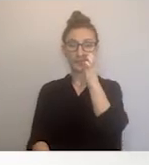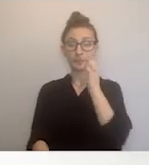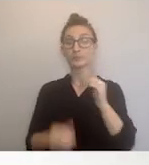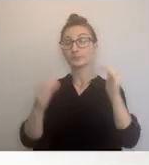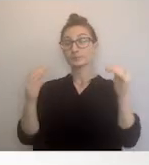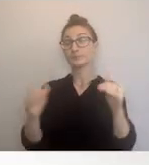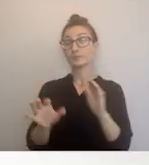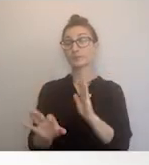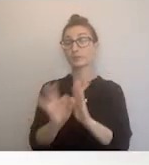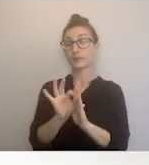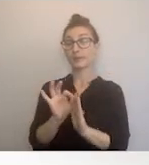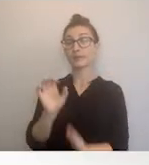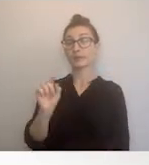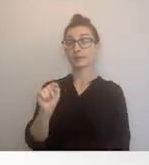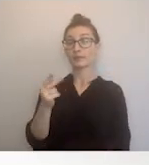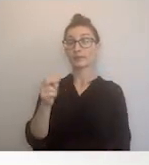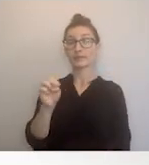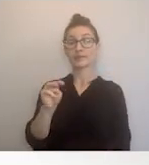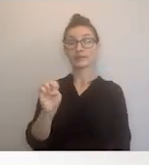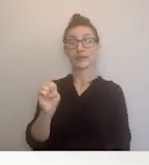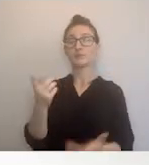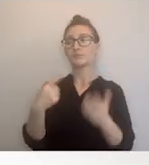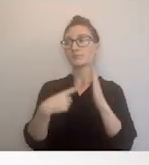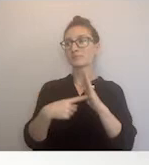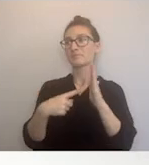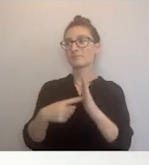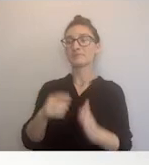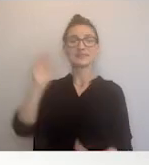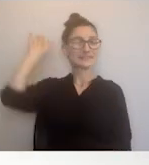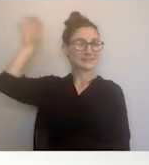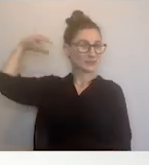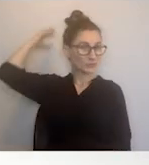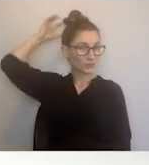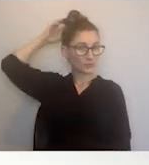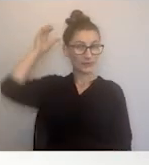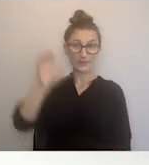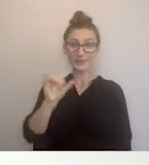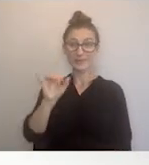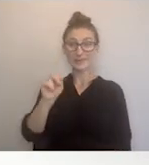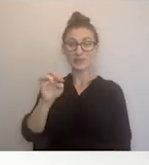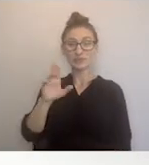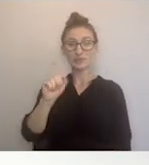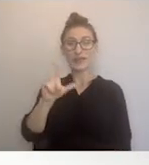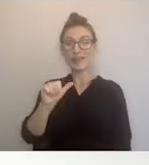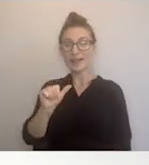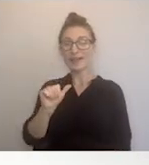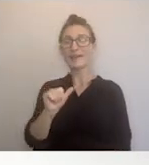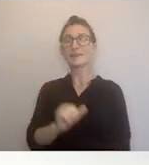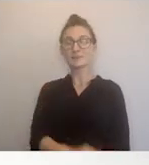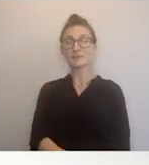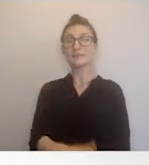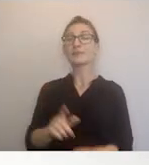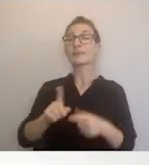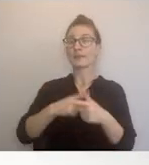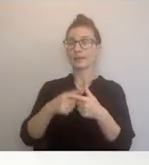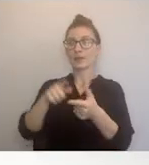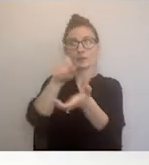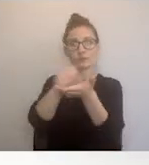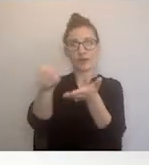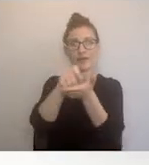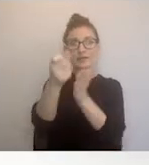what they say. So we choose a theme for our shows, or a notable story like Cinderella or The Grinch, and then we write